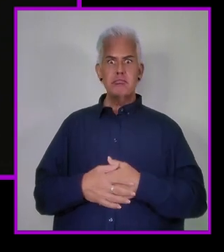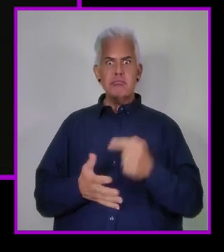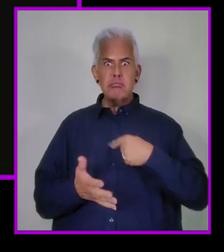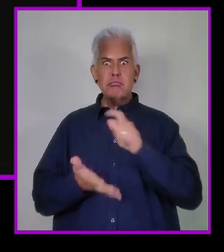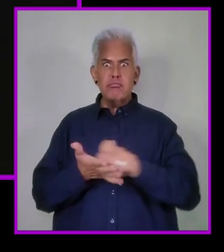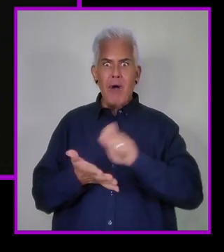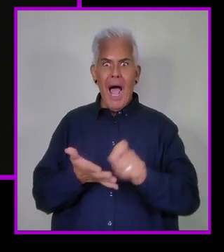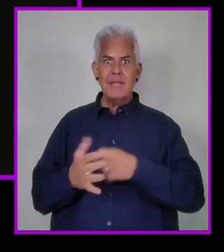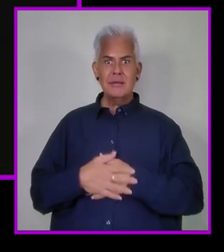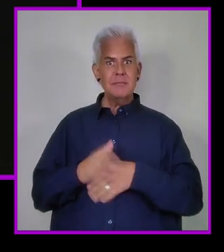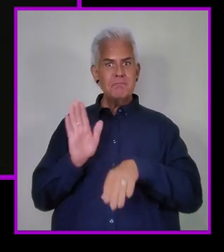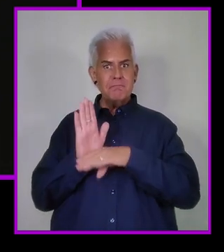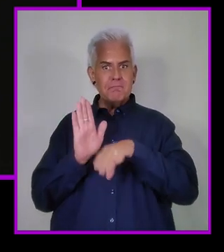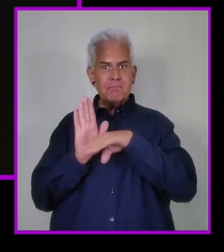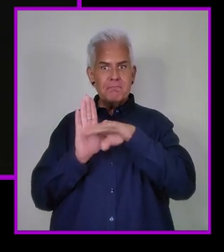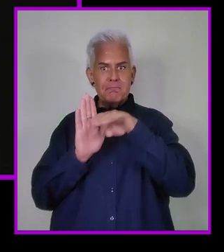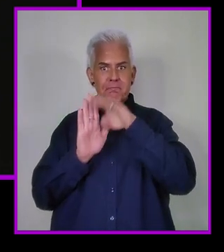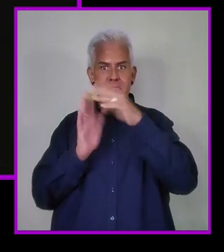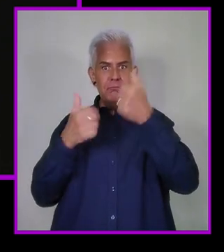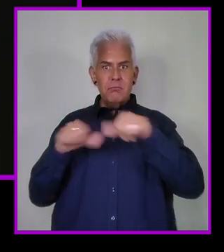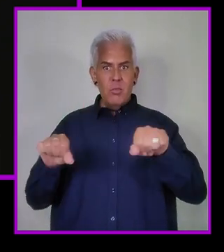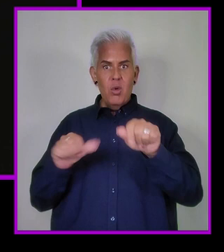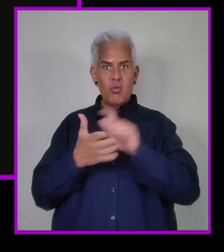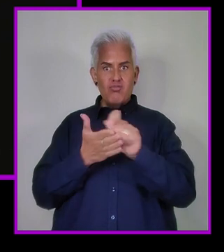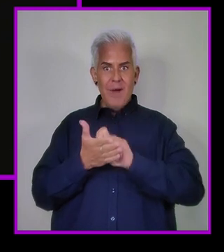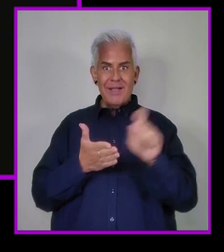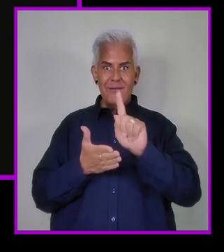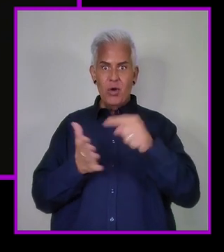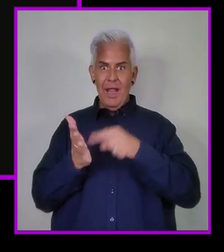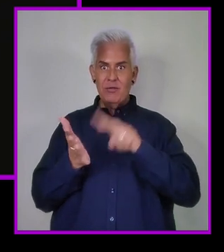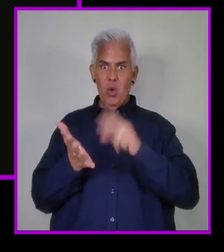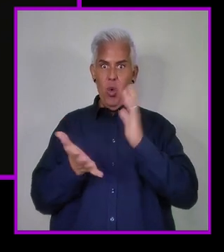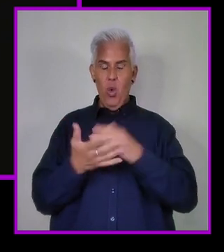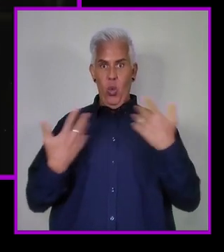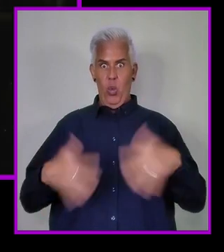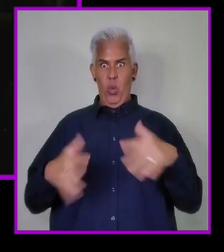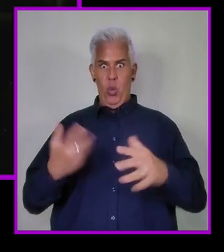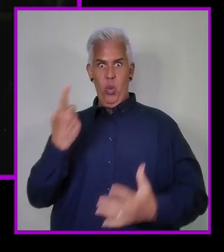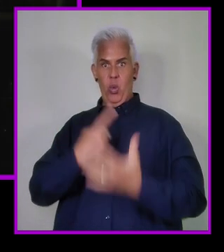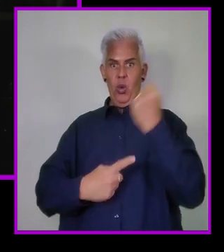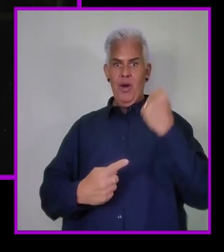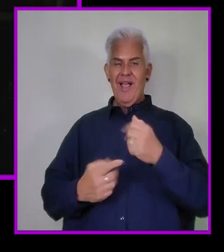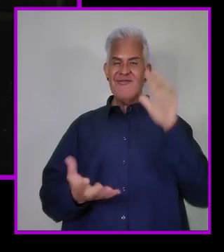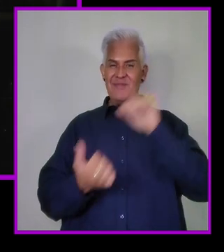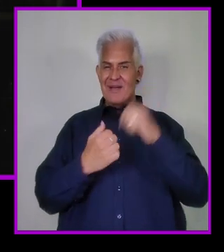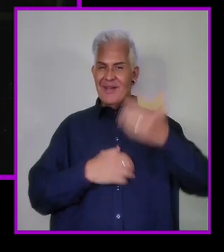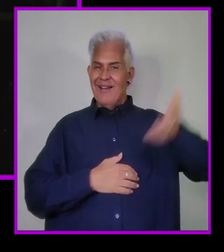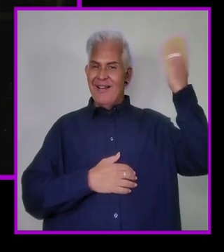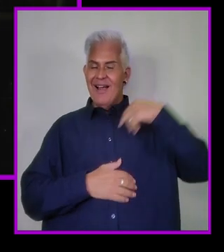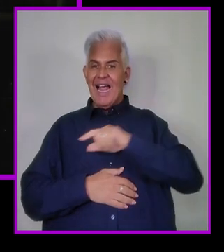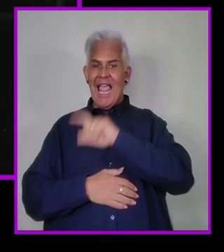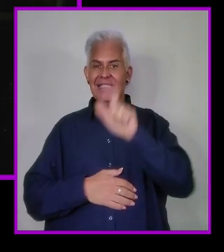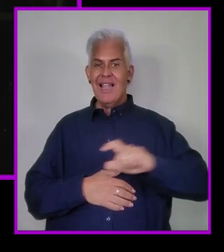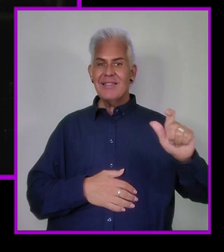and work myself up to be able to actually write for TV was, for me, a huge highlight. And I remember years ago, EastEnders